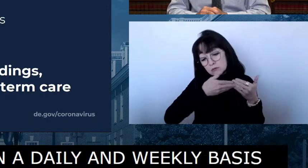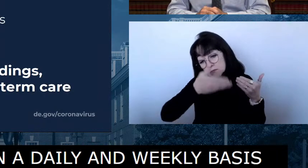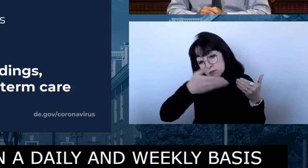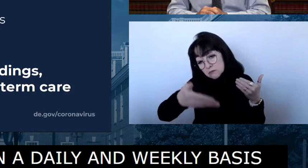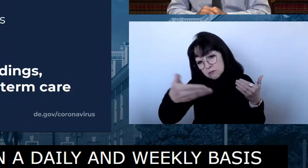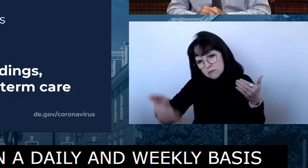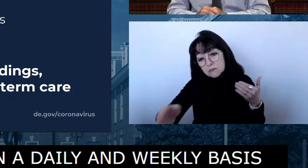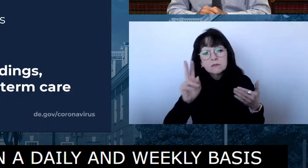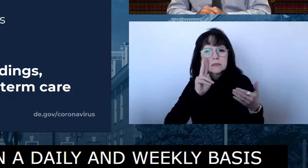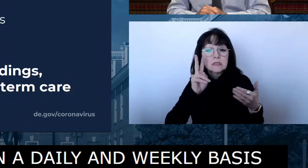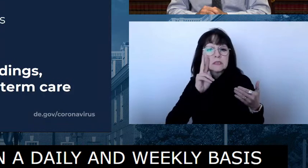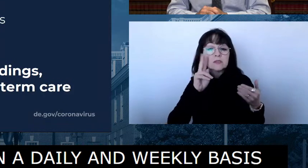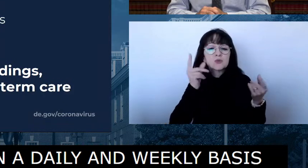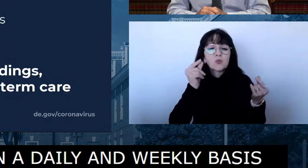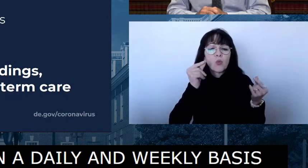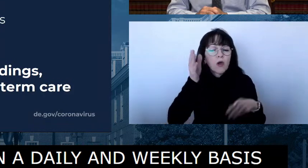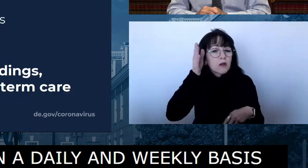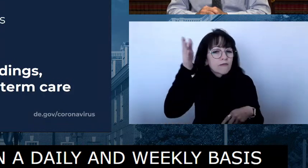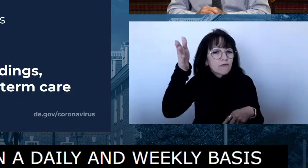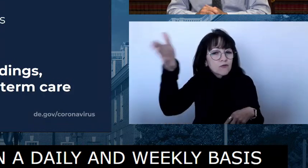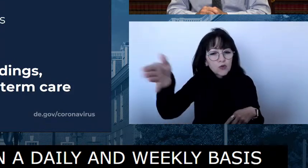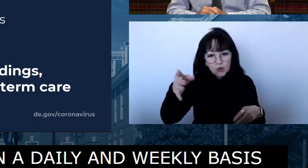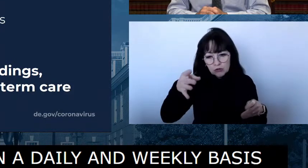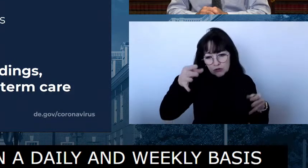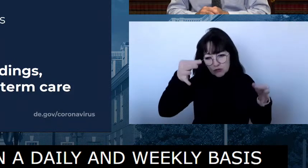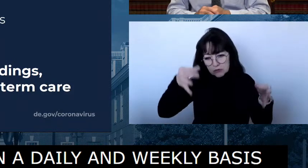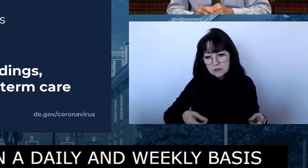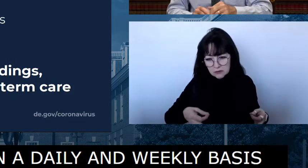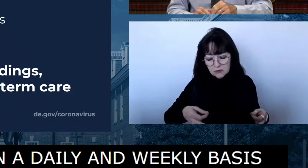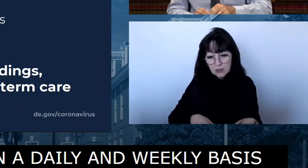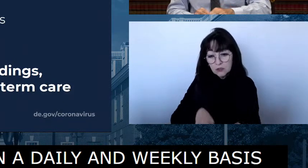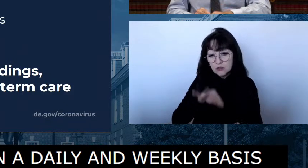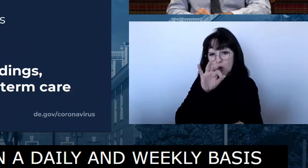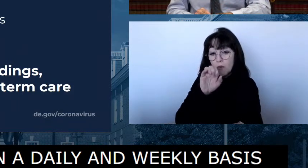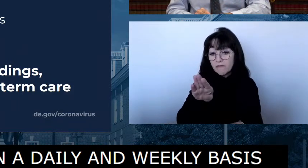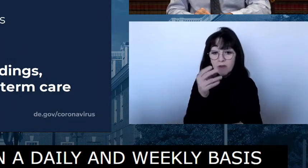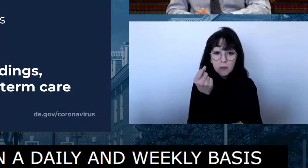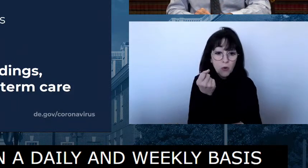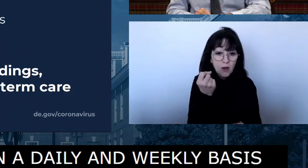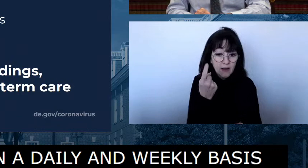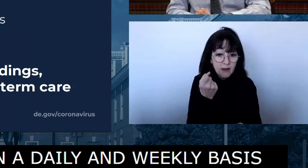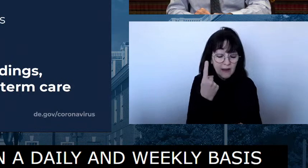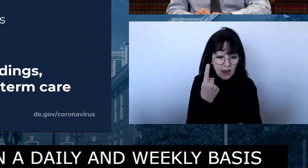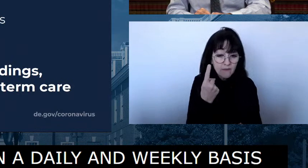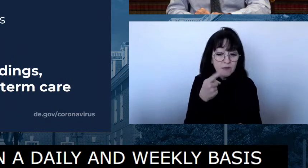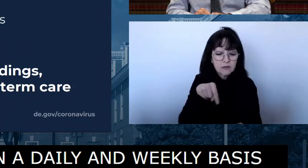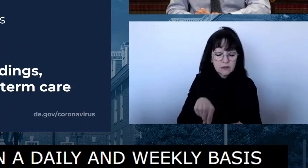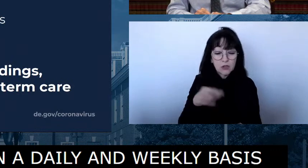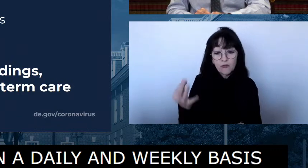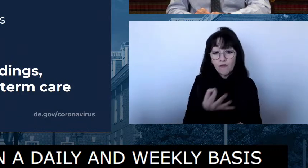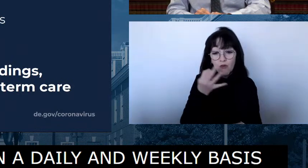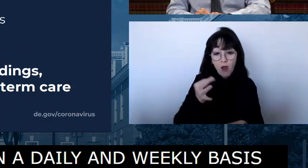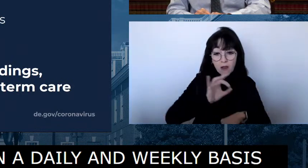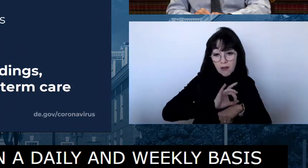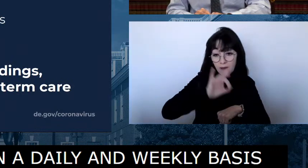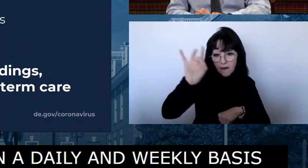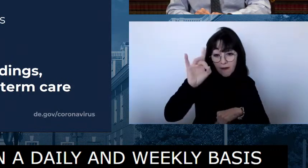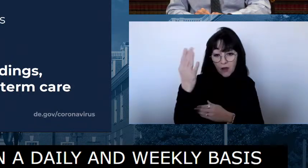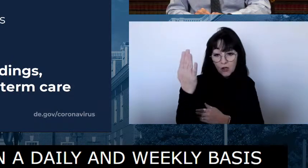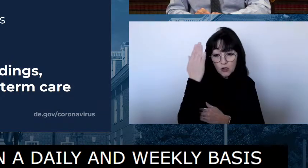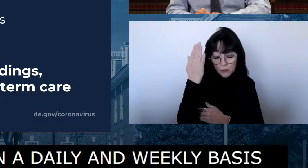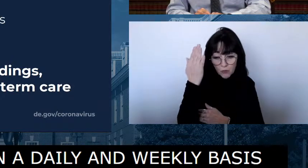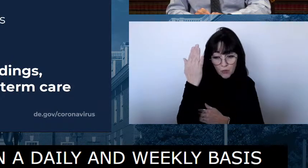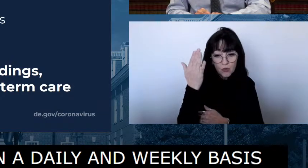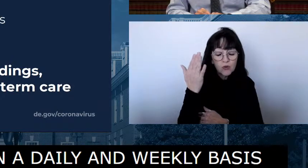starting on February the 12th or February the 11th, with respect to masks that will not be